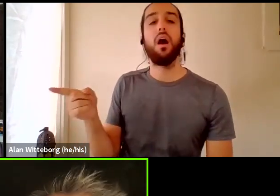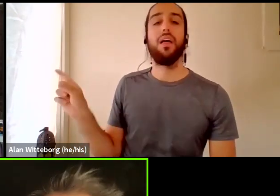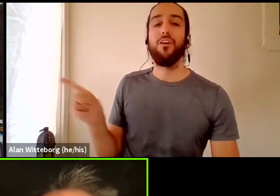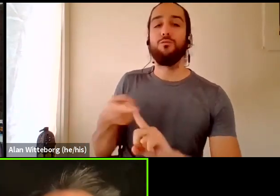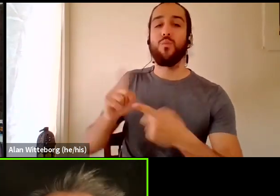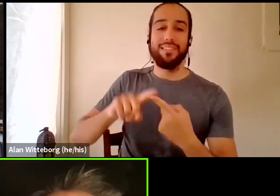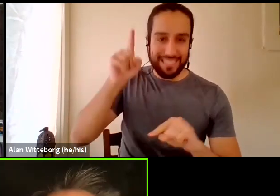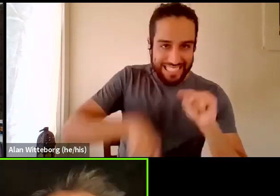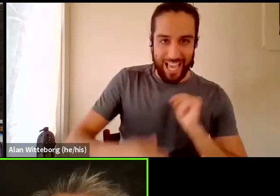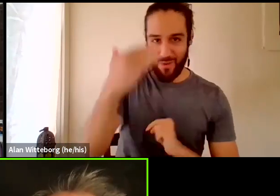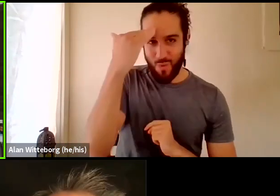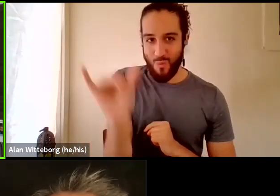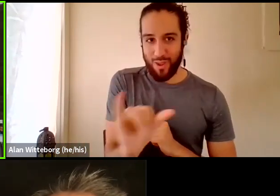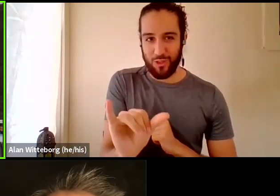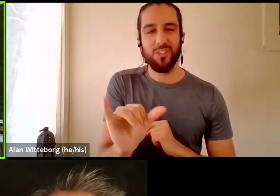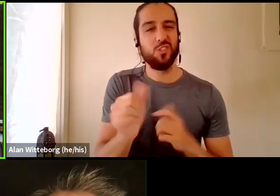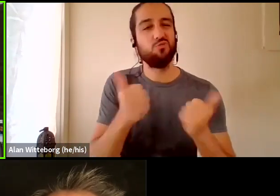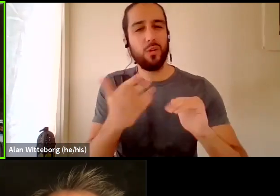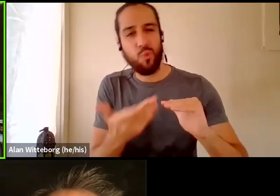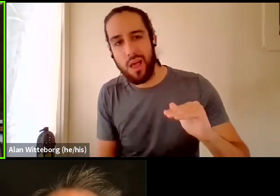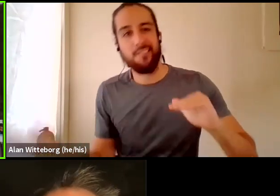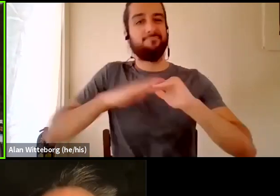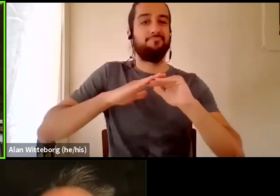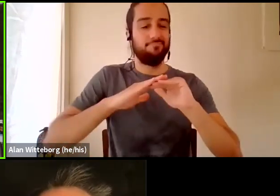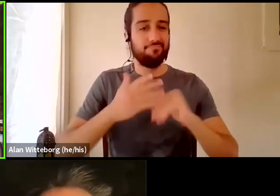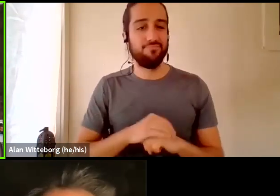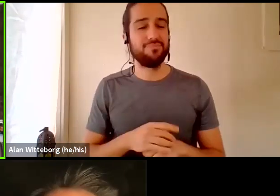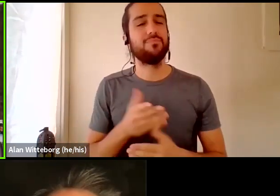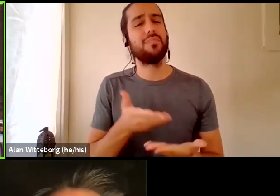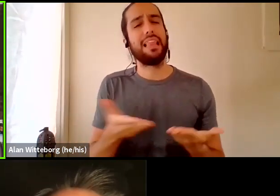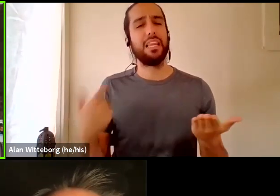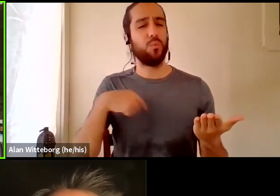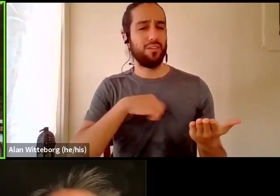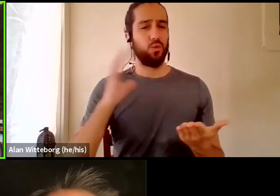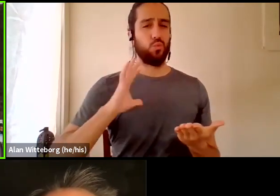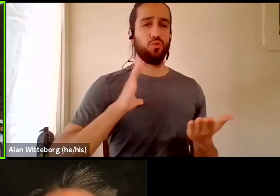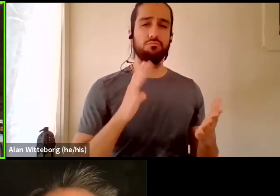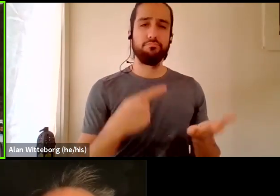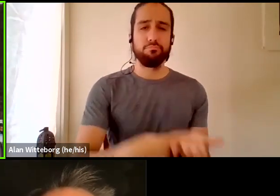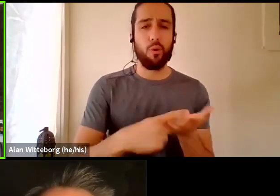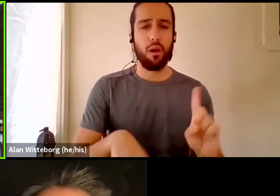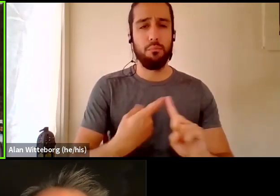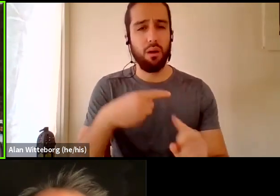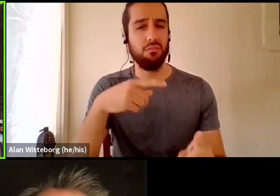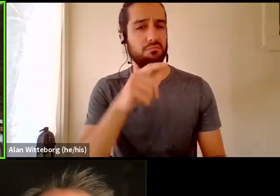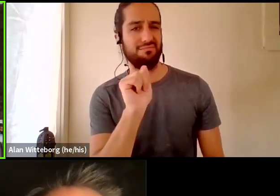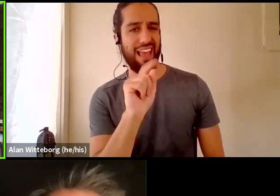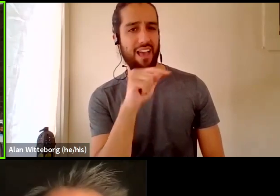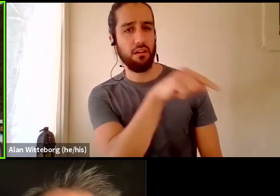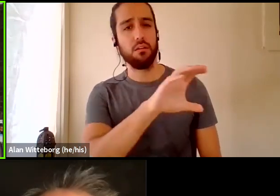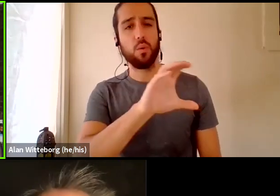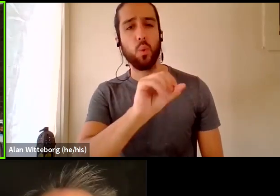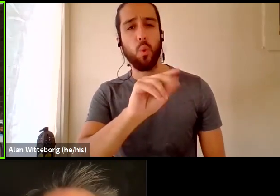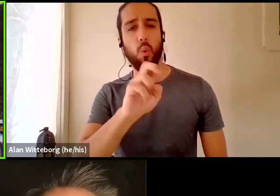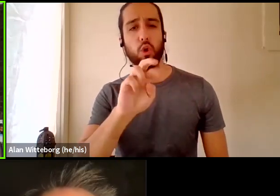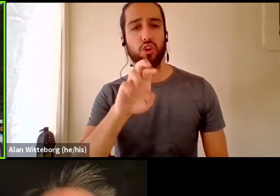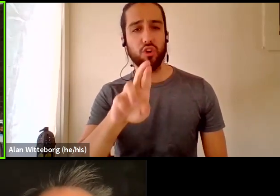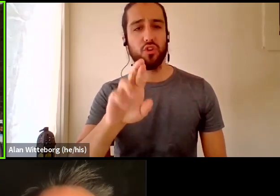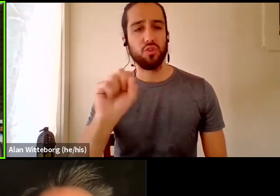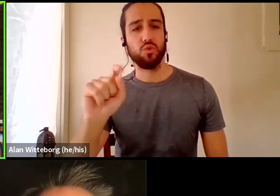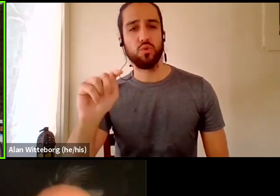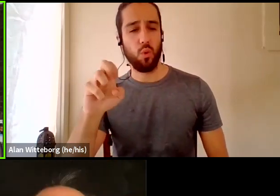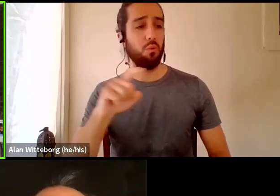up it so that there's this thing that we used to talk about at Cornerstone. And I know that I hold on to it all the time is the insider